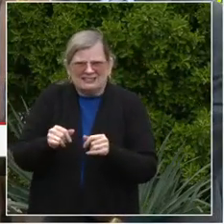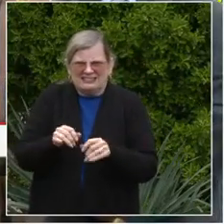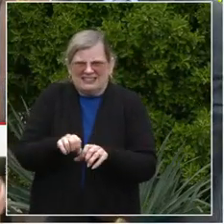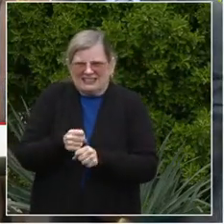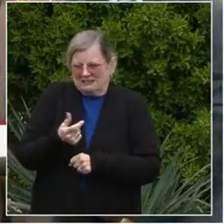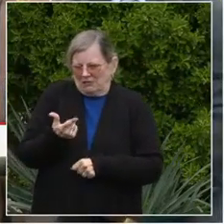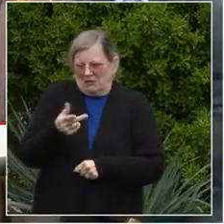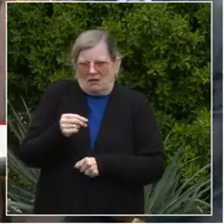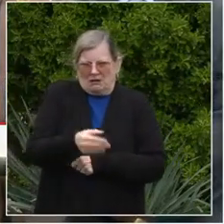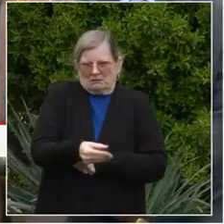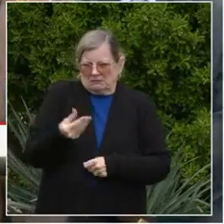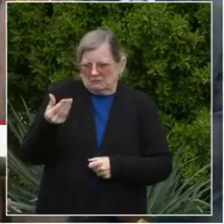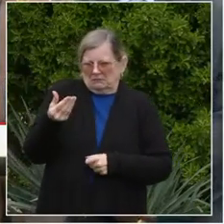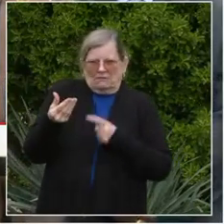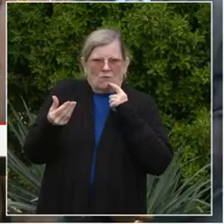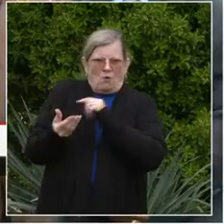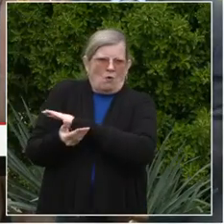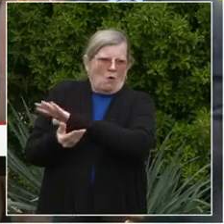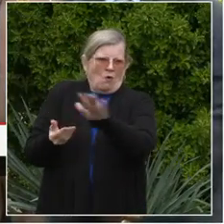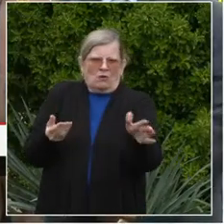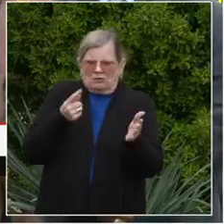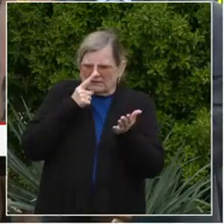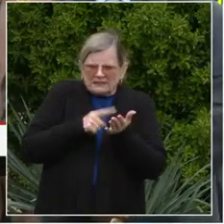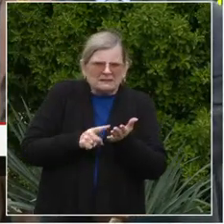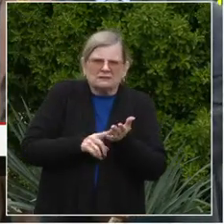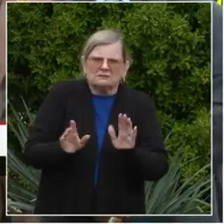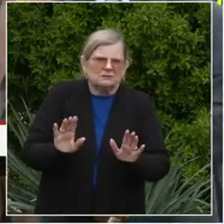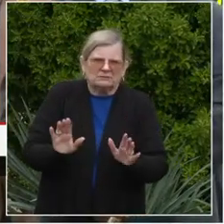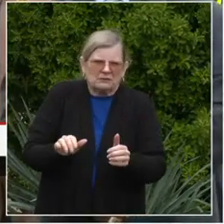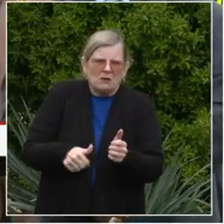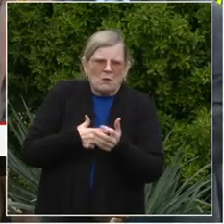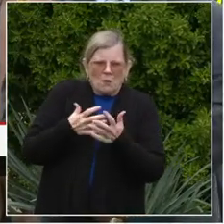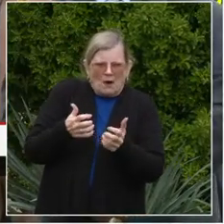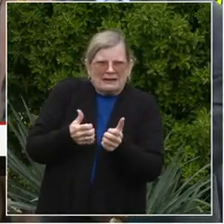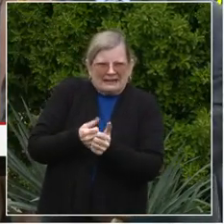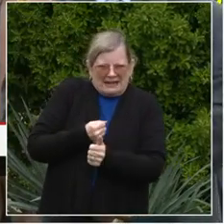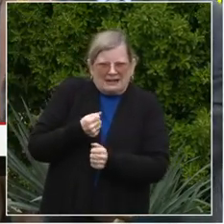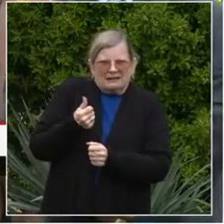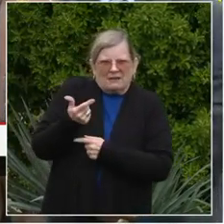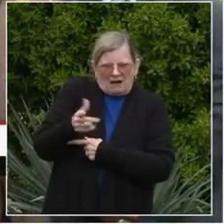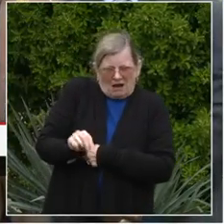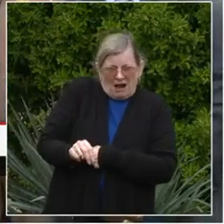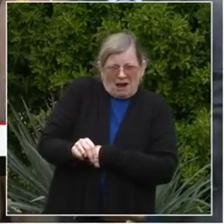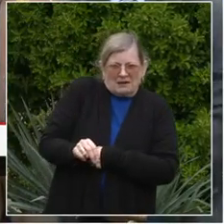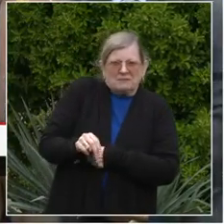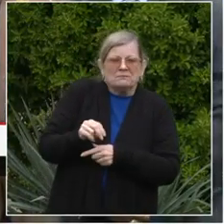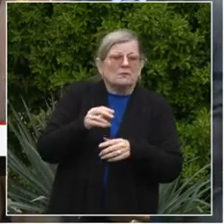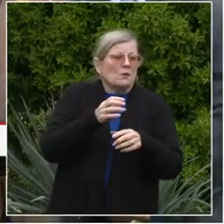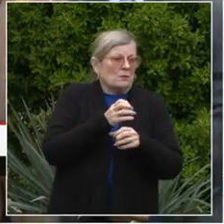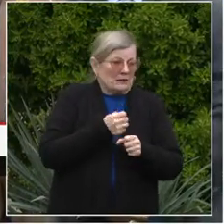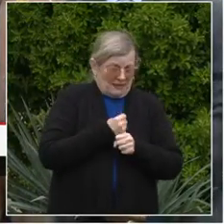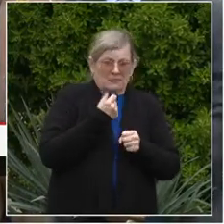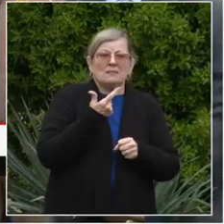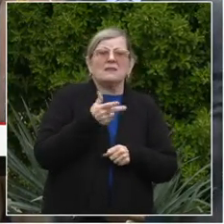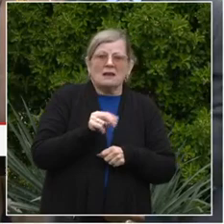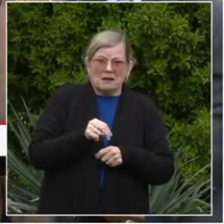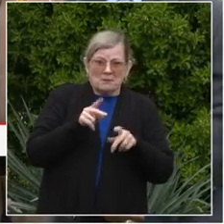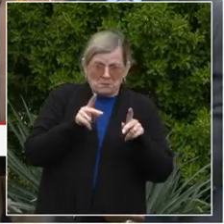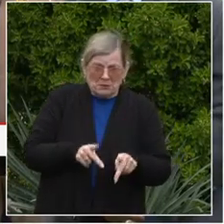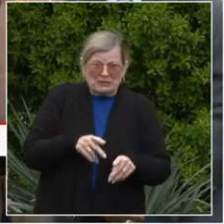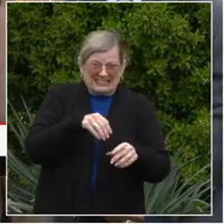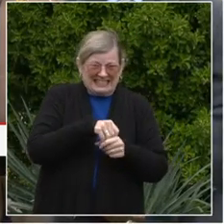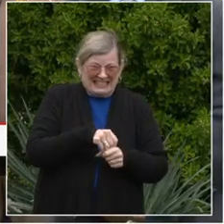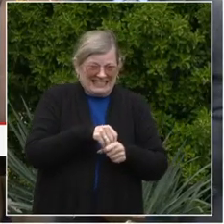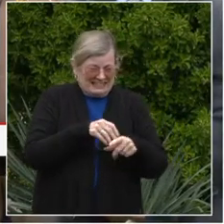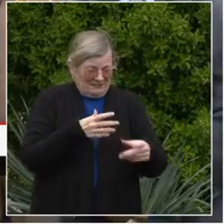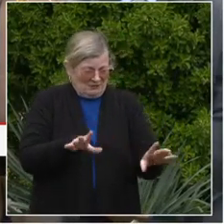whole investigative piece that happens behind that once we get the gun and once we have a person in custody who was in possession of that firearm. I think